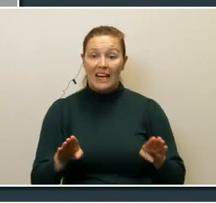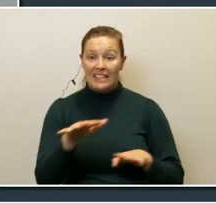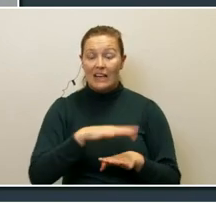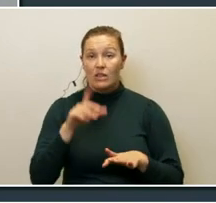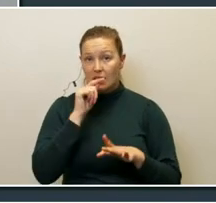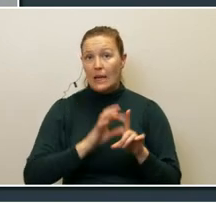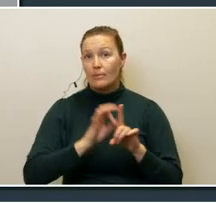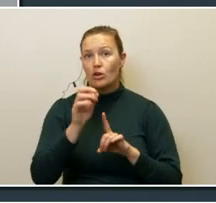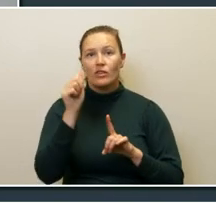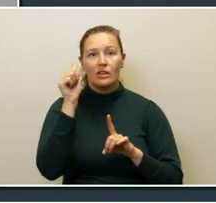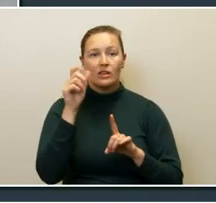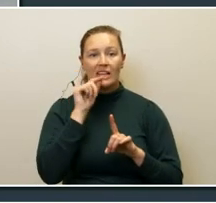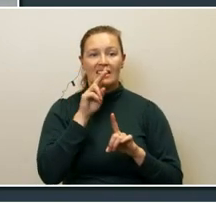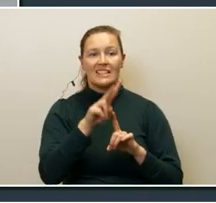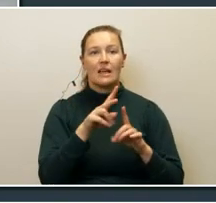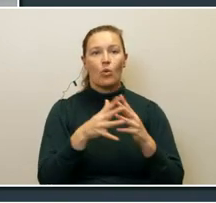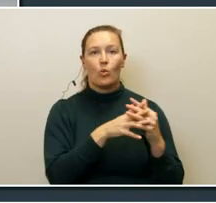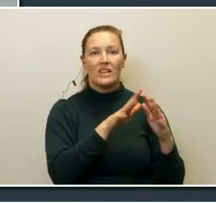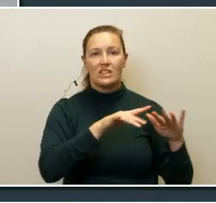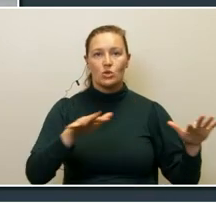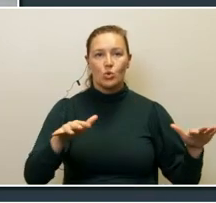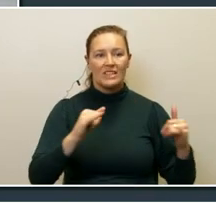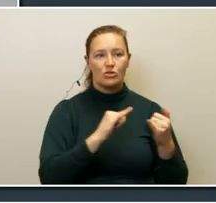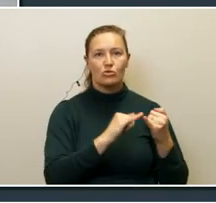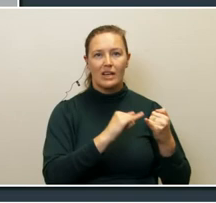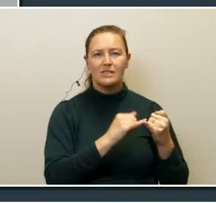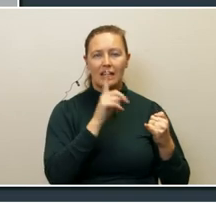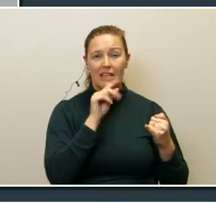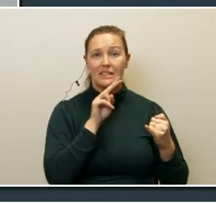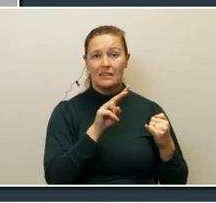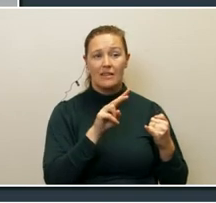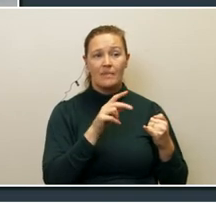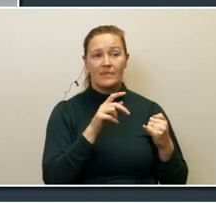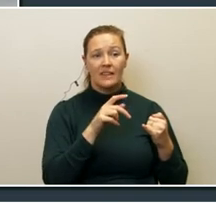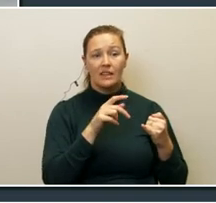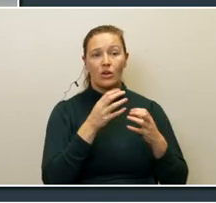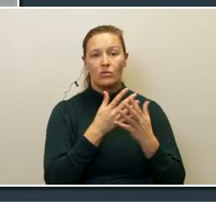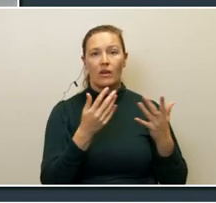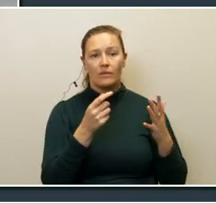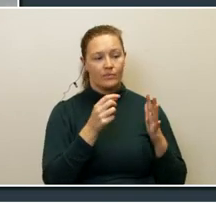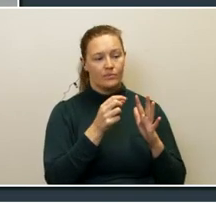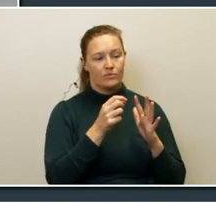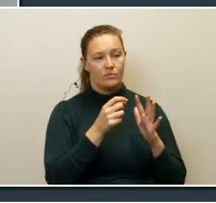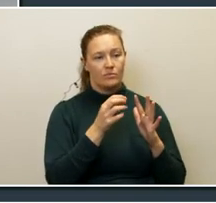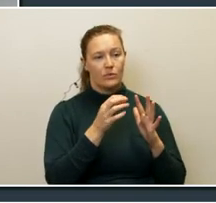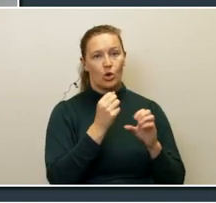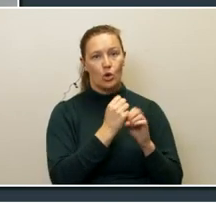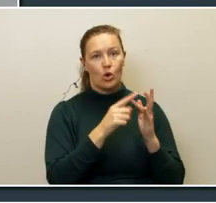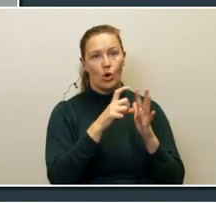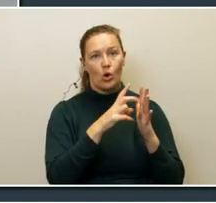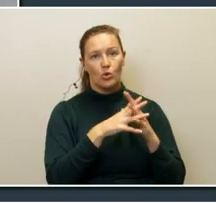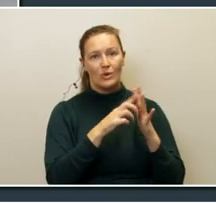Look at West Shore Scrapes, which has proved a great roosting place for the couple of hundred godwits, kuaka, which visit us each